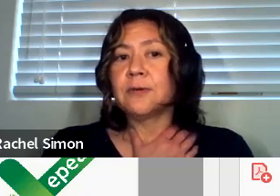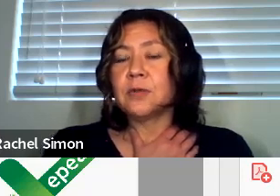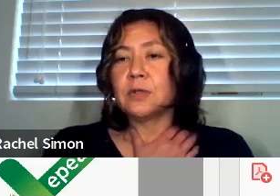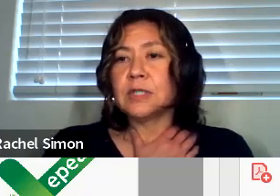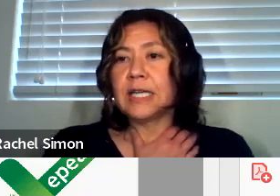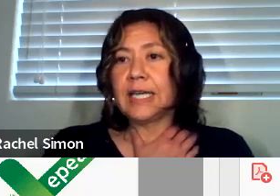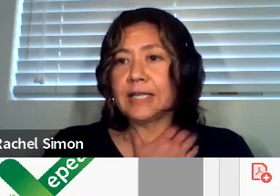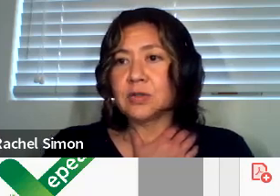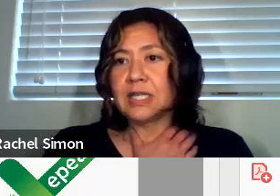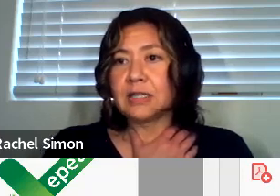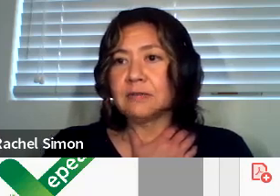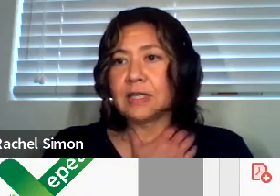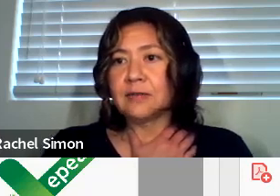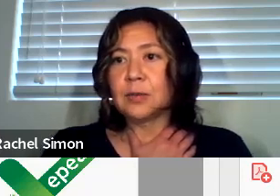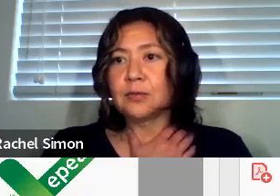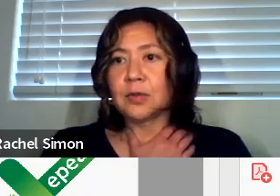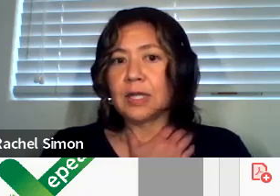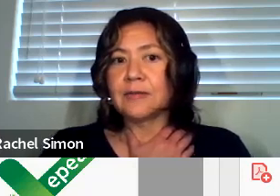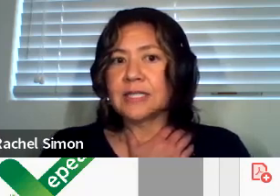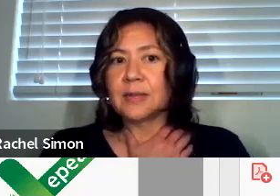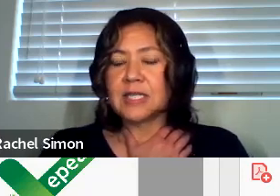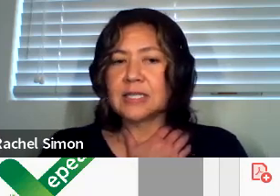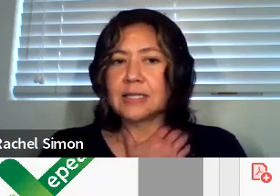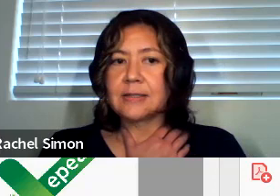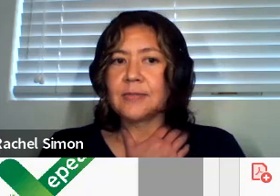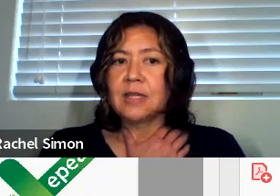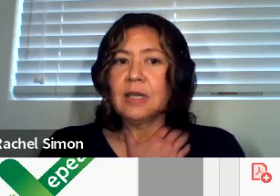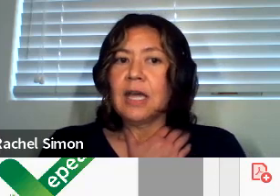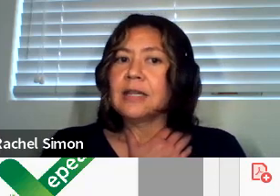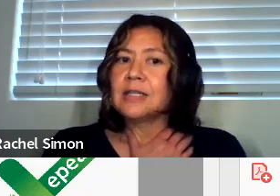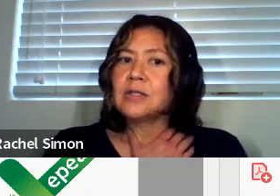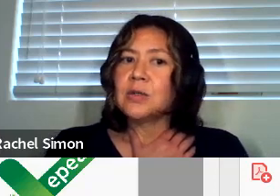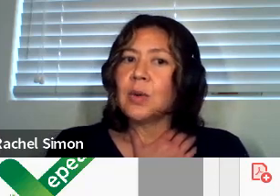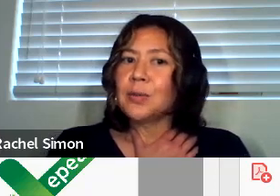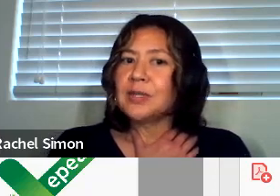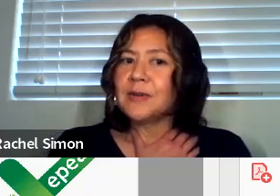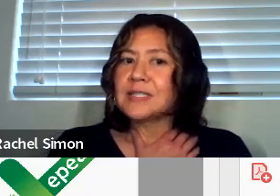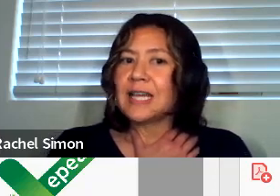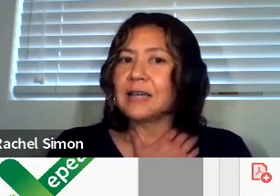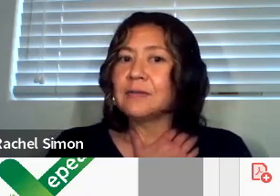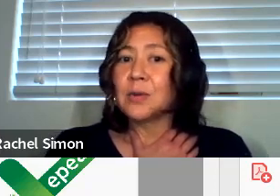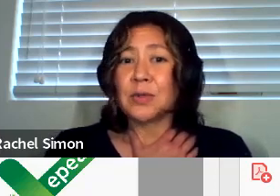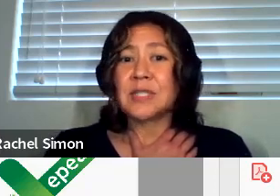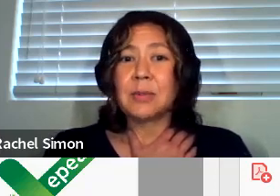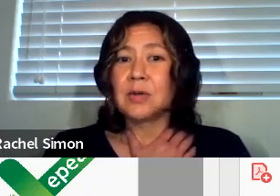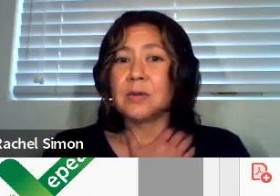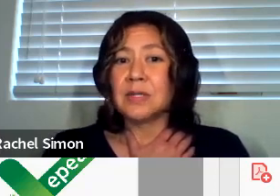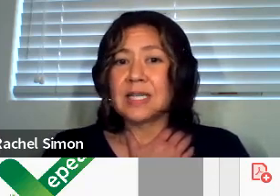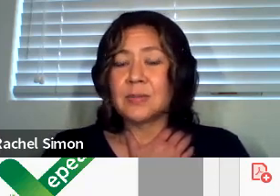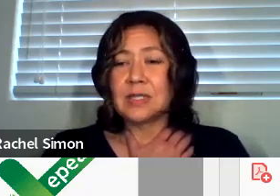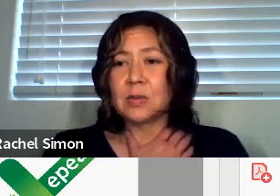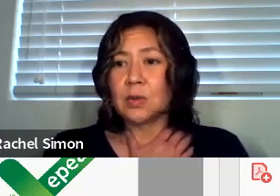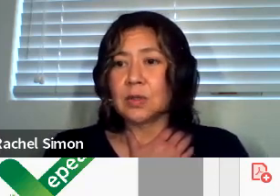not full hazard data available for a lot of these substances. And then do all PFAS have the worst